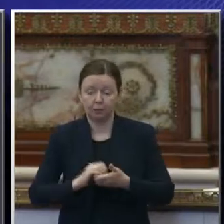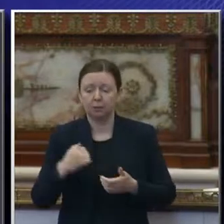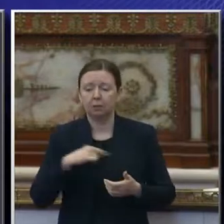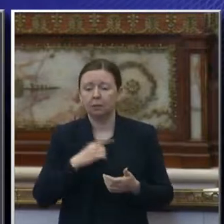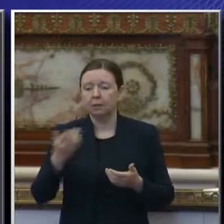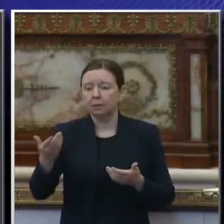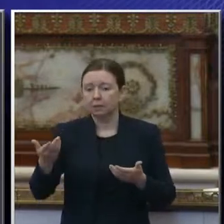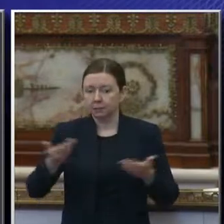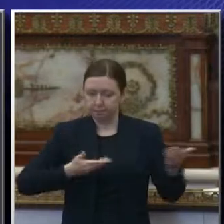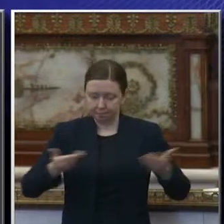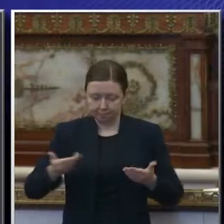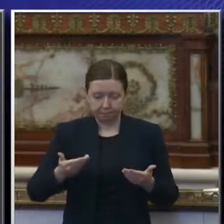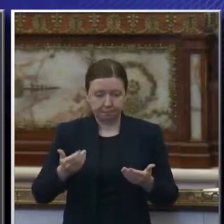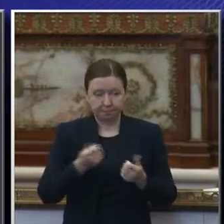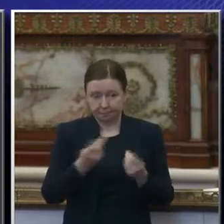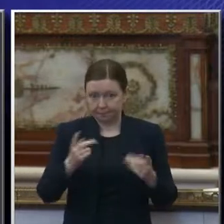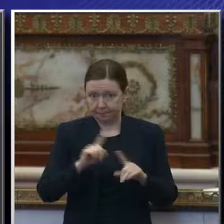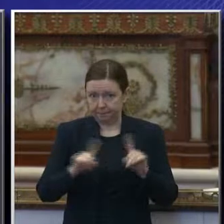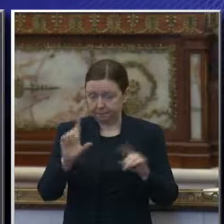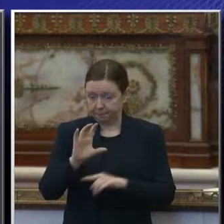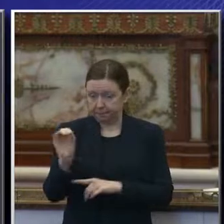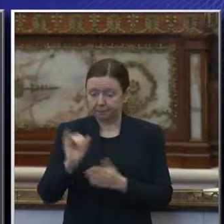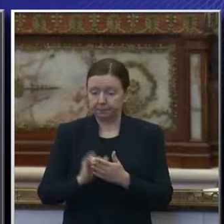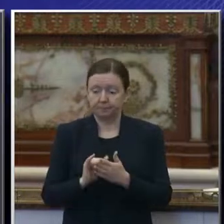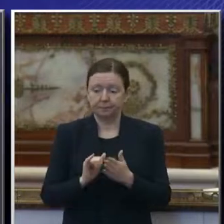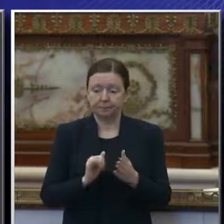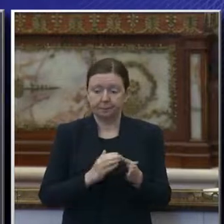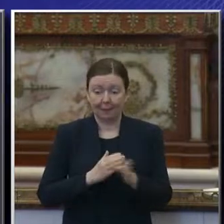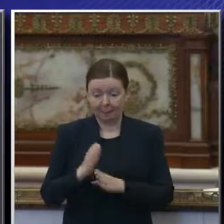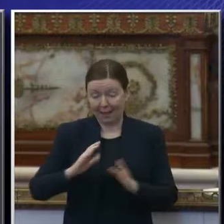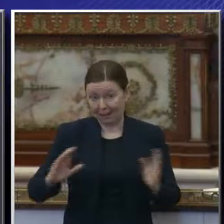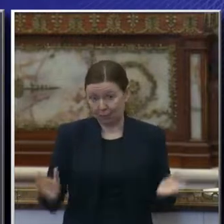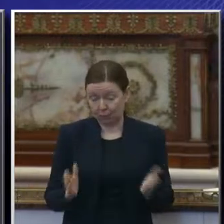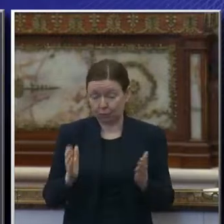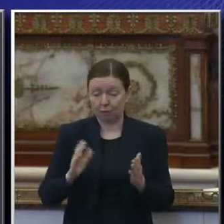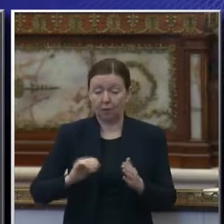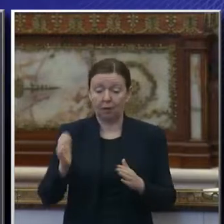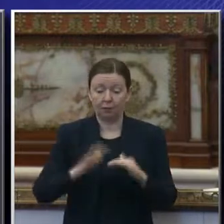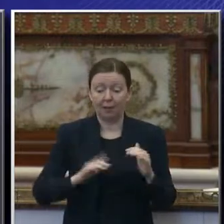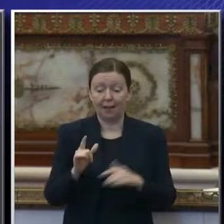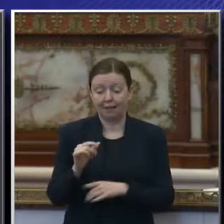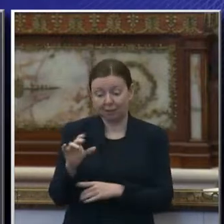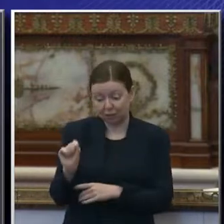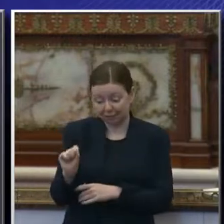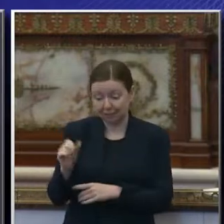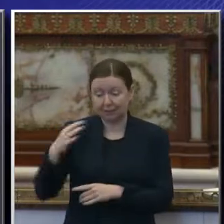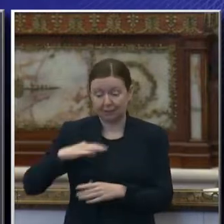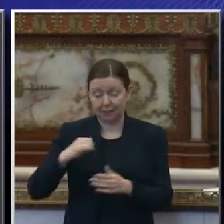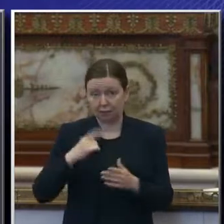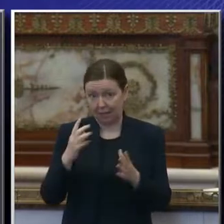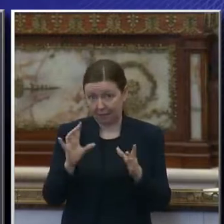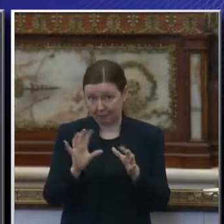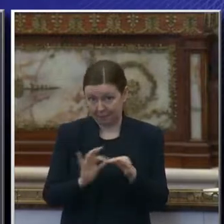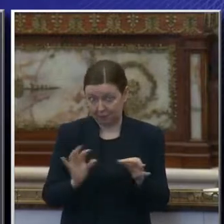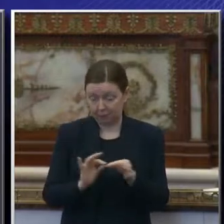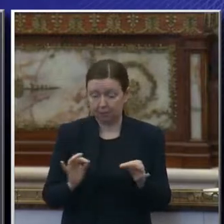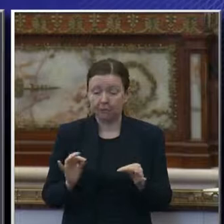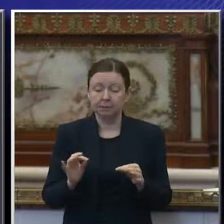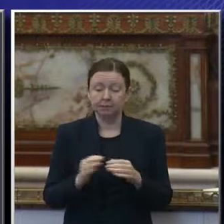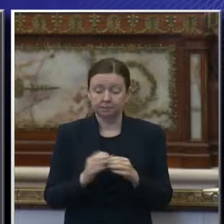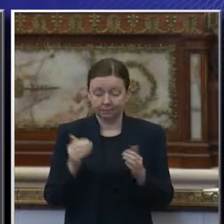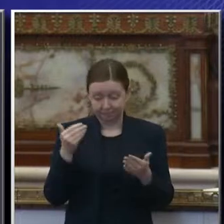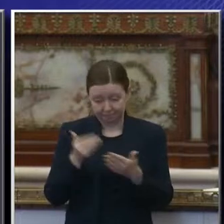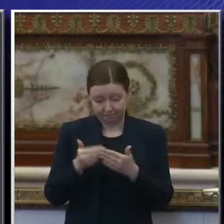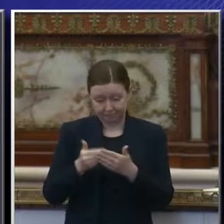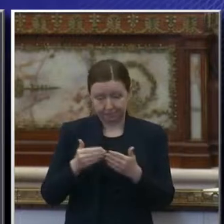bringing in several different companies that the main driver, besides the logistics advantages that I mentioned, which, our close proximity